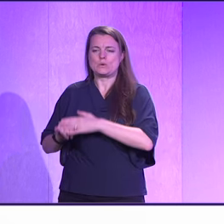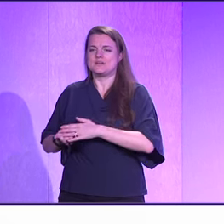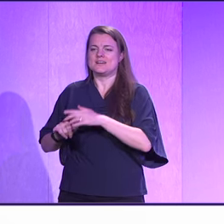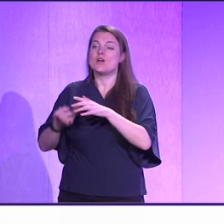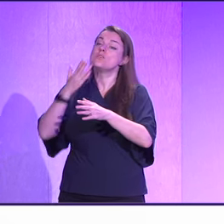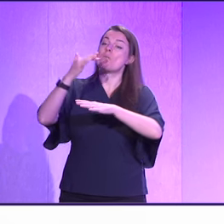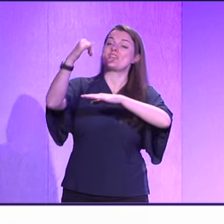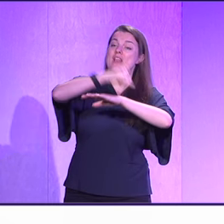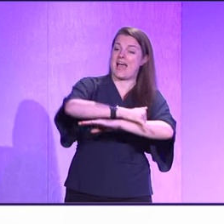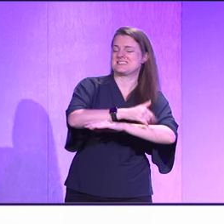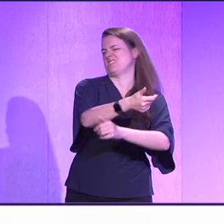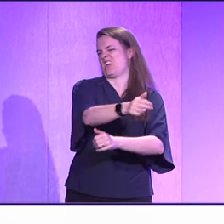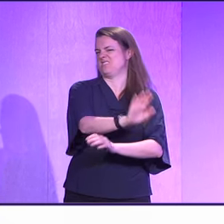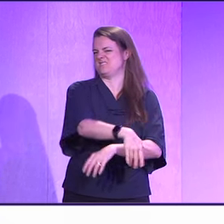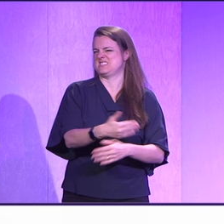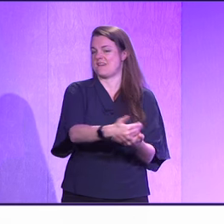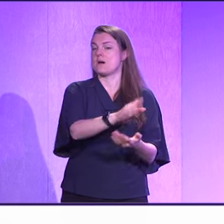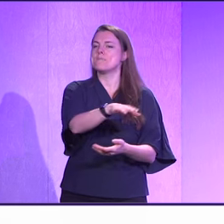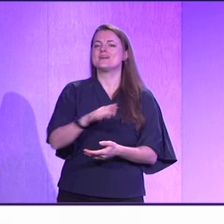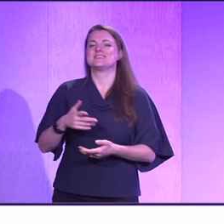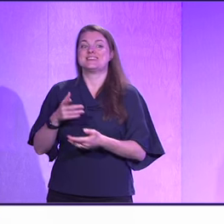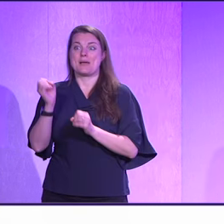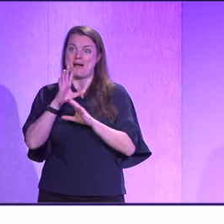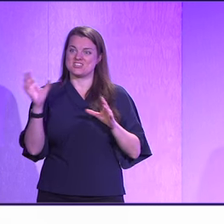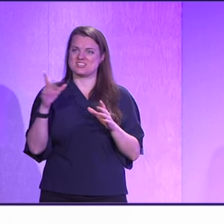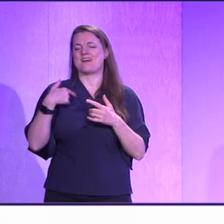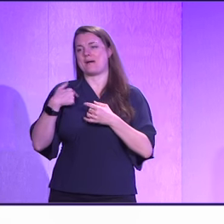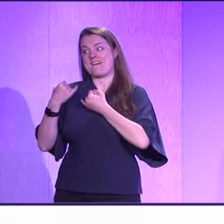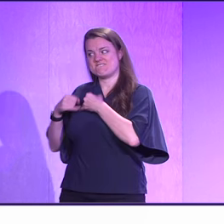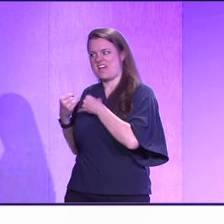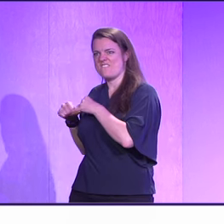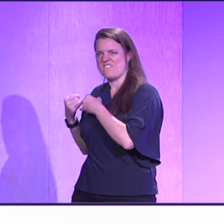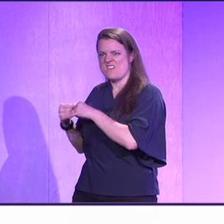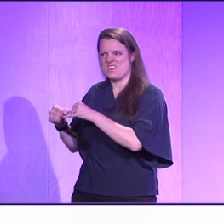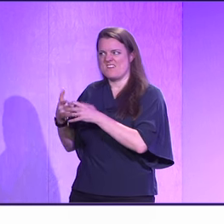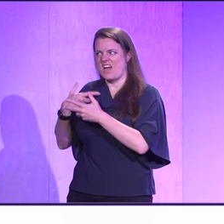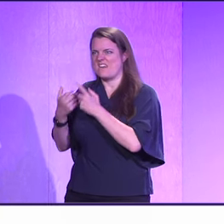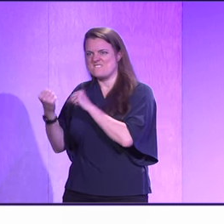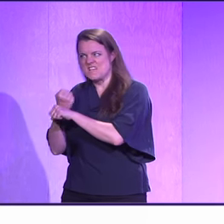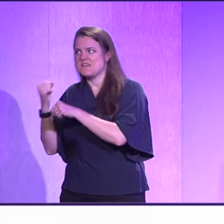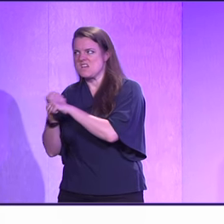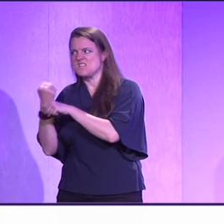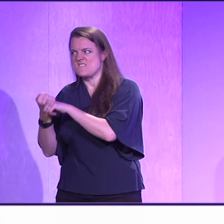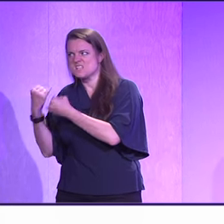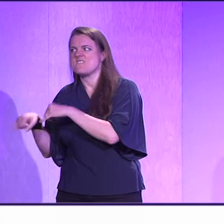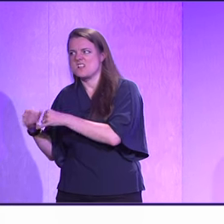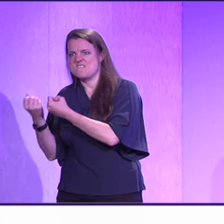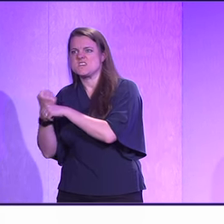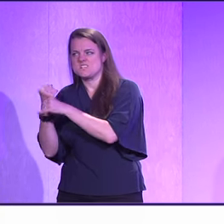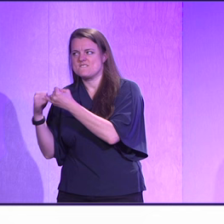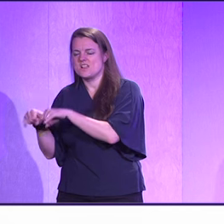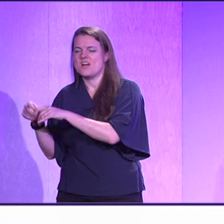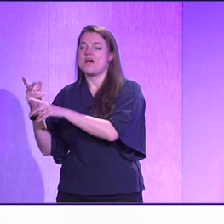up your government, someone went, hey Rob, would you like to come play with some airplanes? I was like, yeah, cool, that sounds great. What could possibly go wrong? And